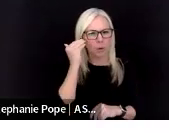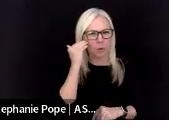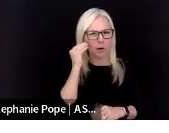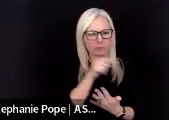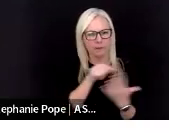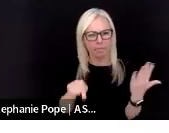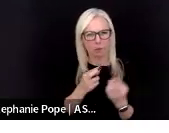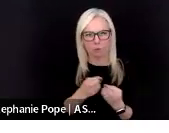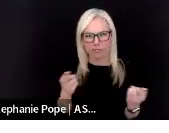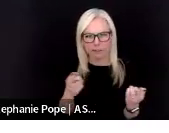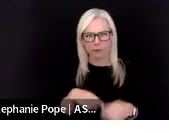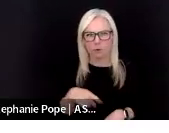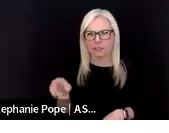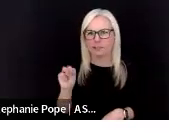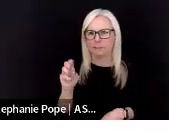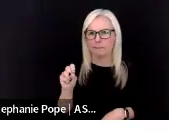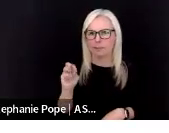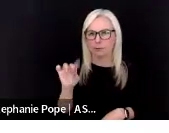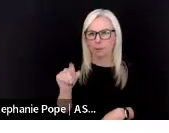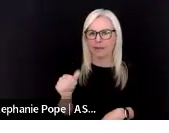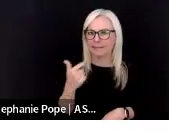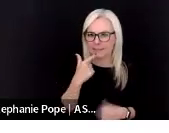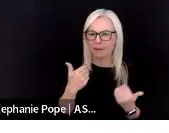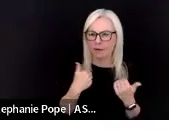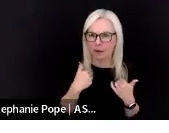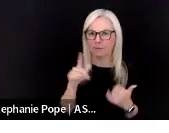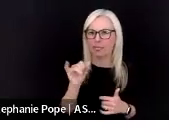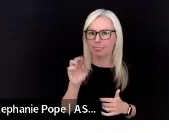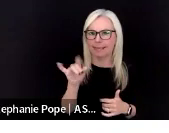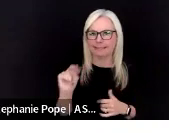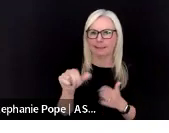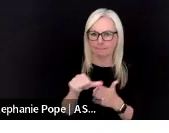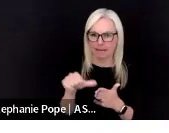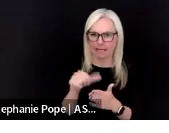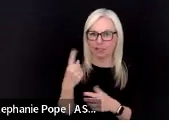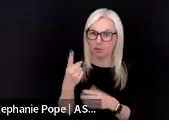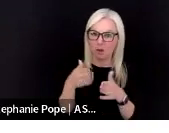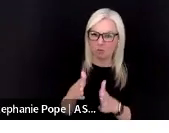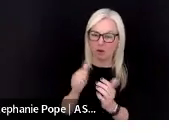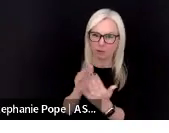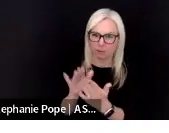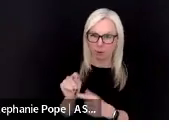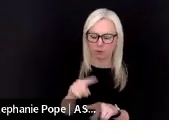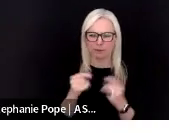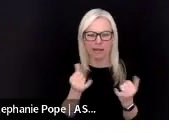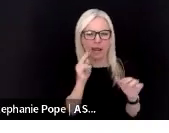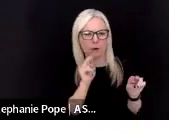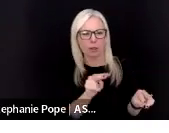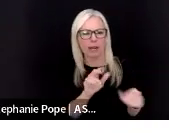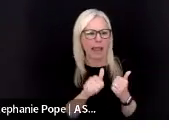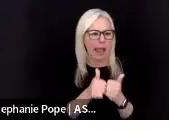resources. As Ms. Miranda mentioned, we now have a LinkedIn page. That's one way of doing that, but we're also taking a look at how can we overhaul the